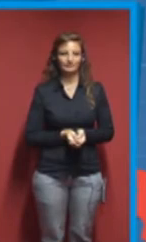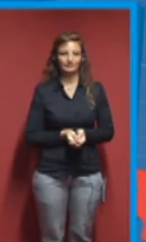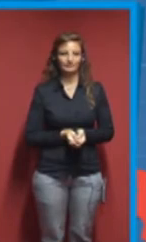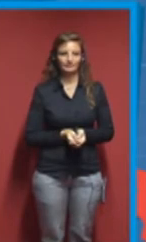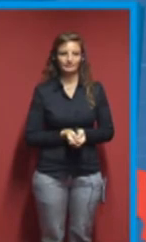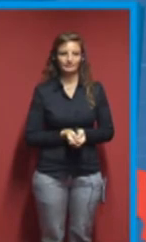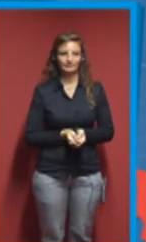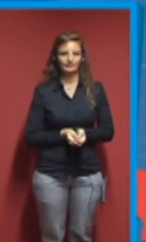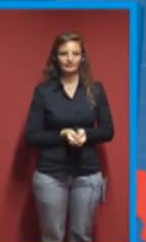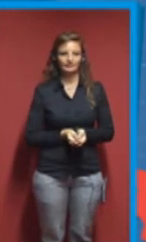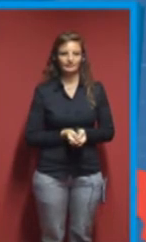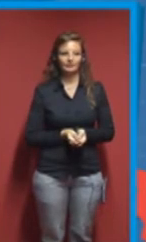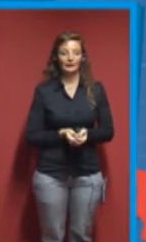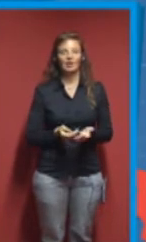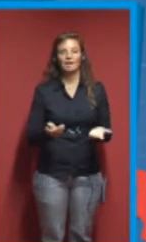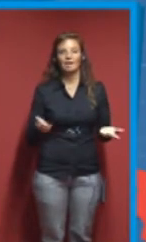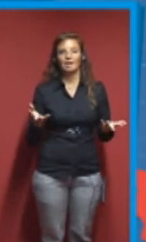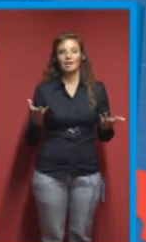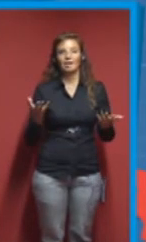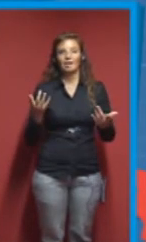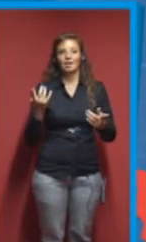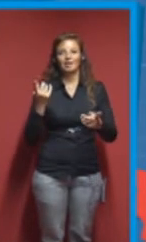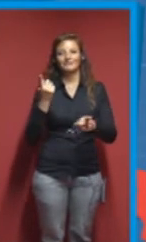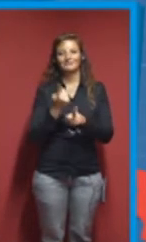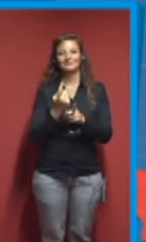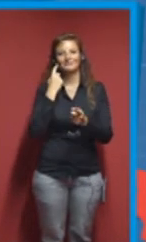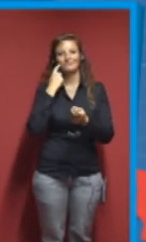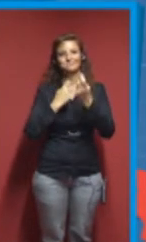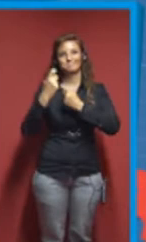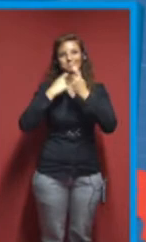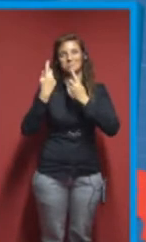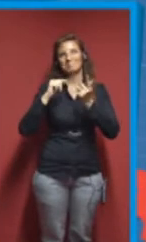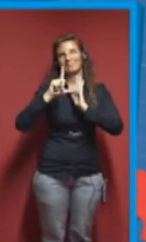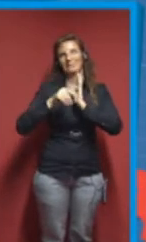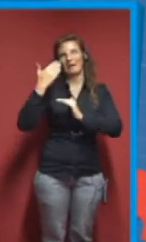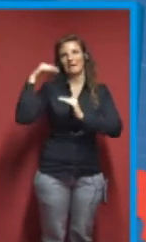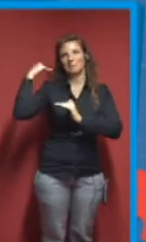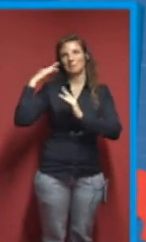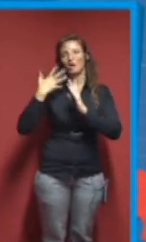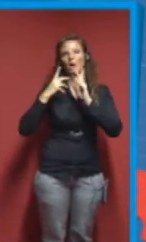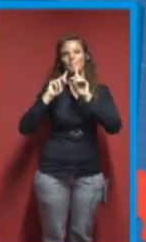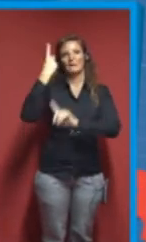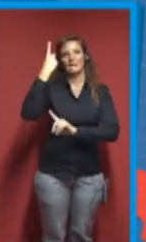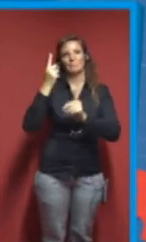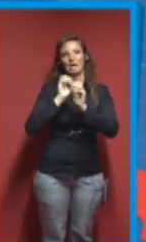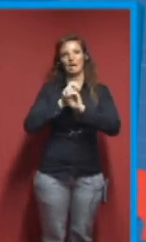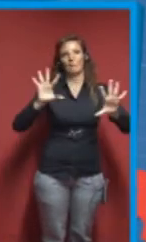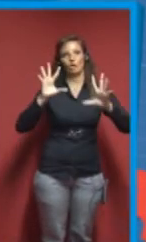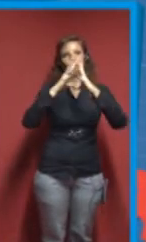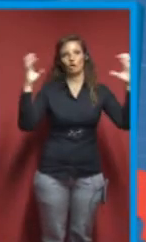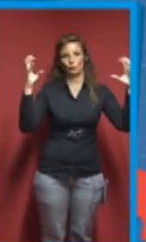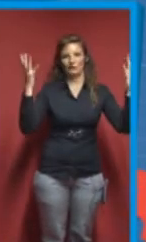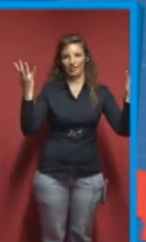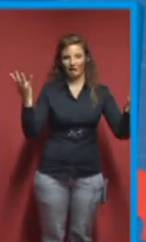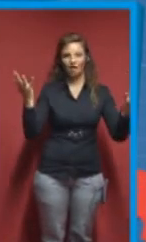You go back over a couple Se hundred years, un first po' di tempo revolution, fa, the industrial revolution, and the canonical example from that time was the